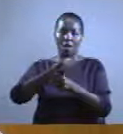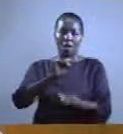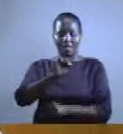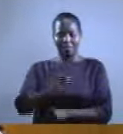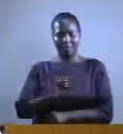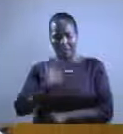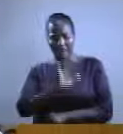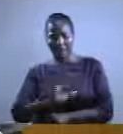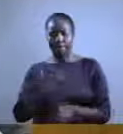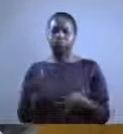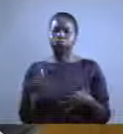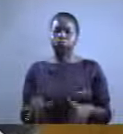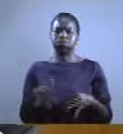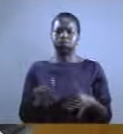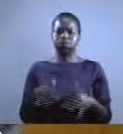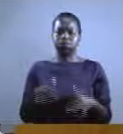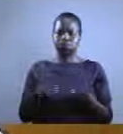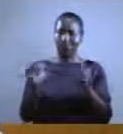Africa.